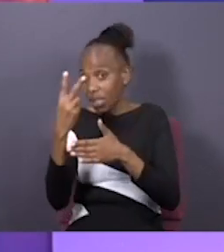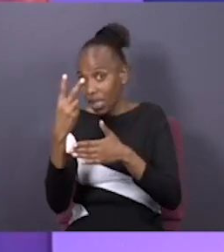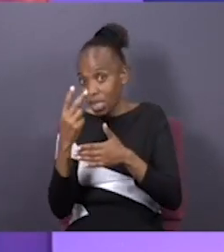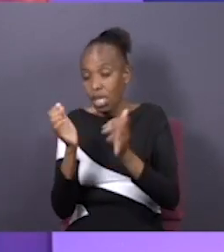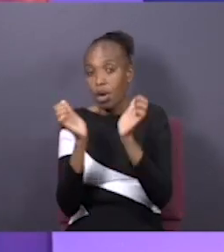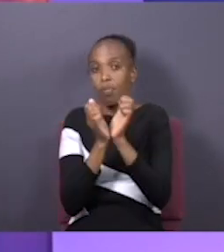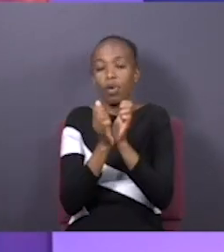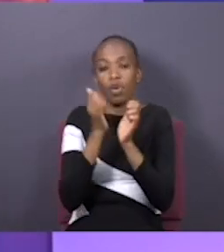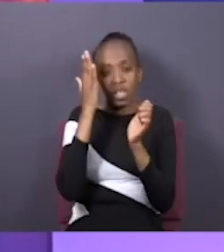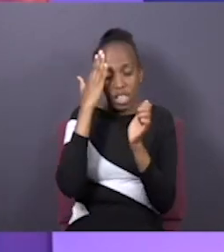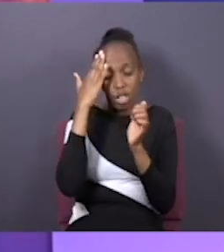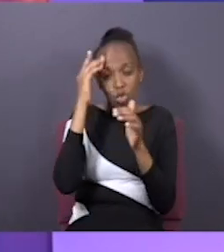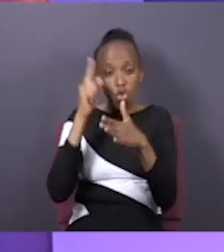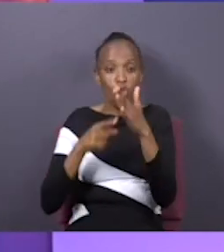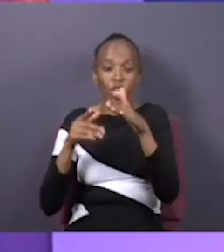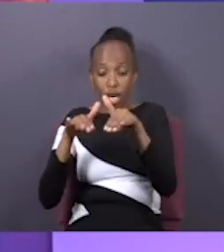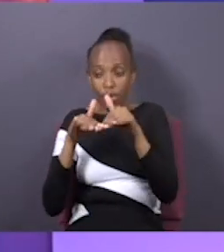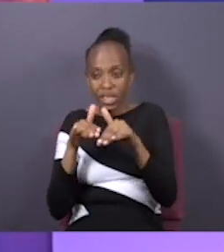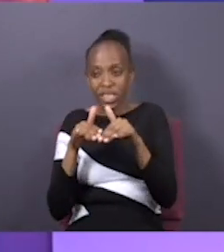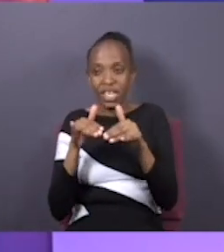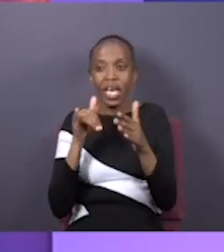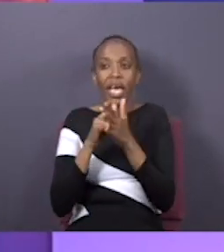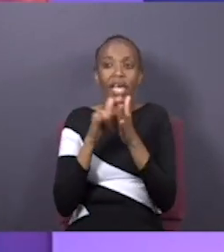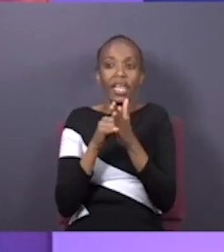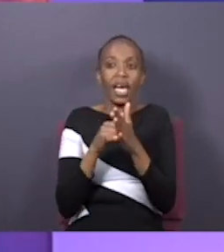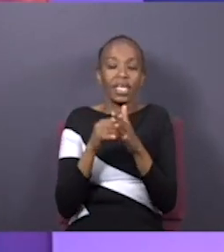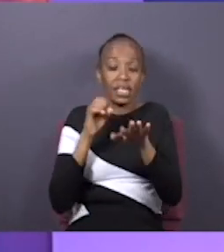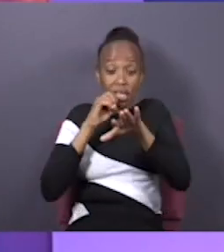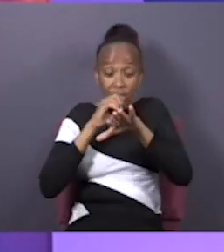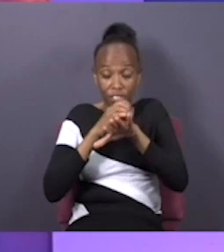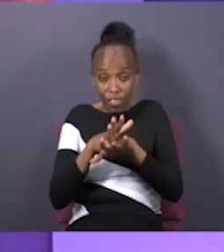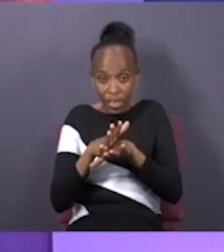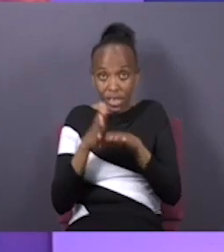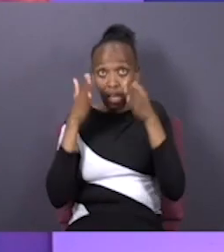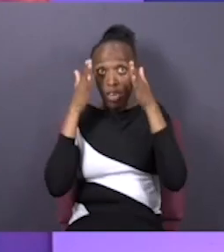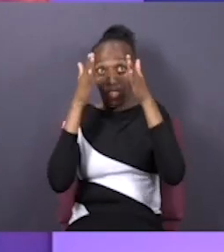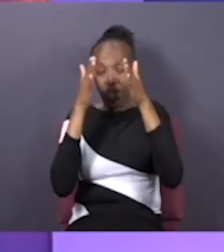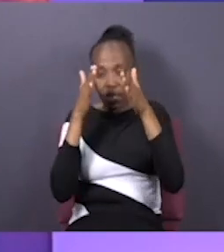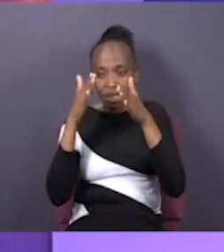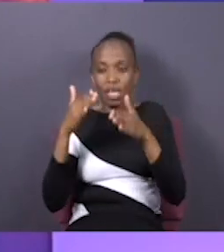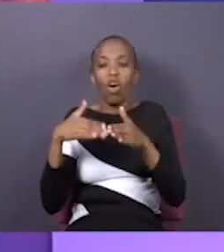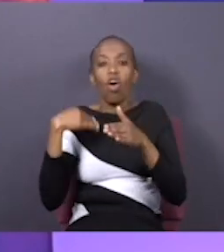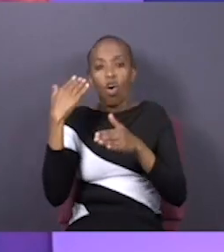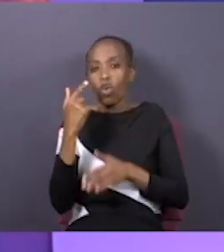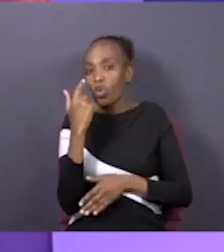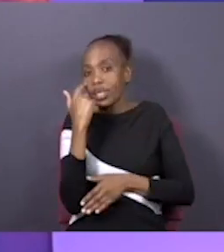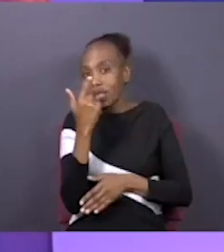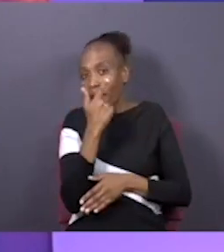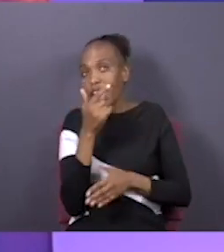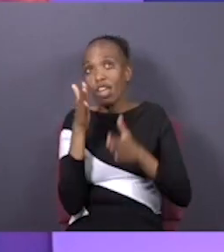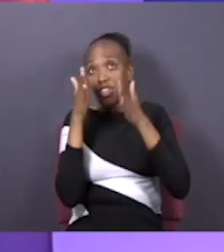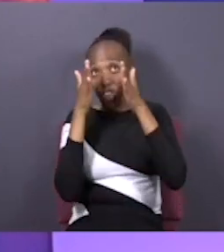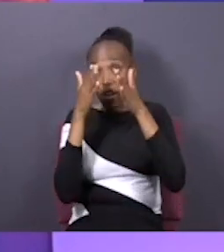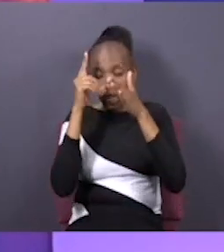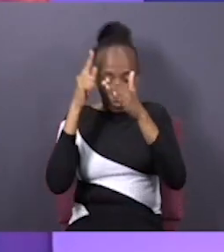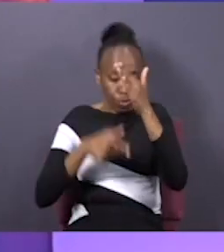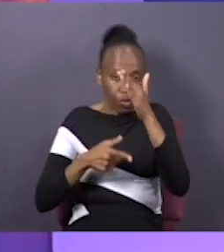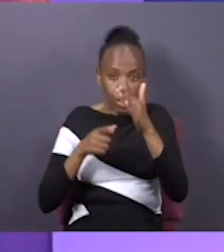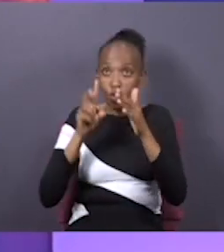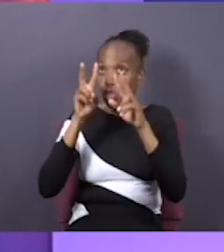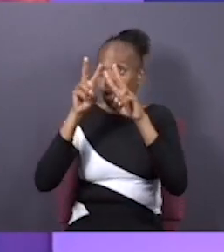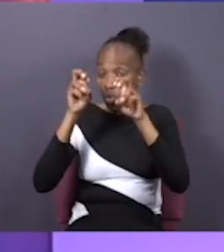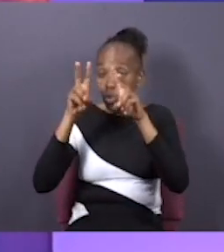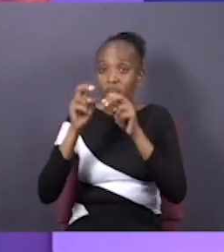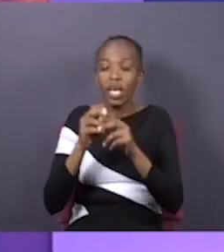knew what awaited him, and that influenced his gaze. He kept his eyes on what he was looking